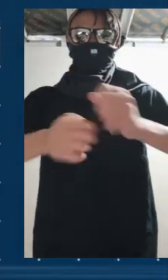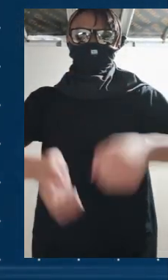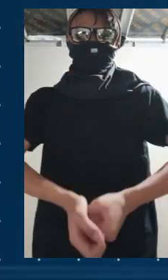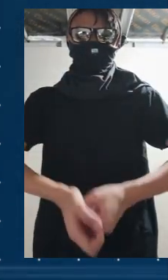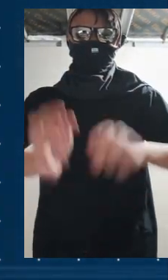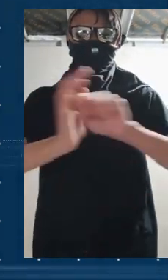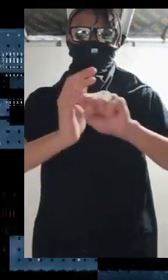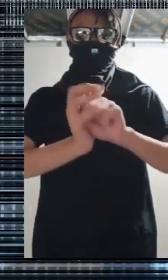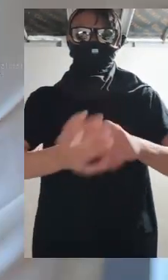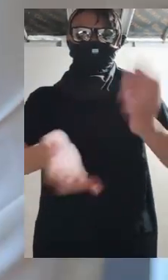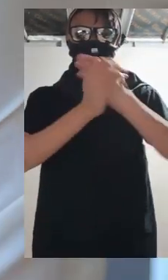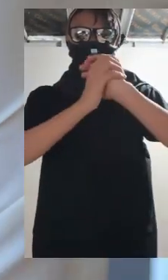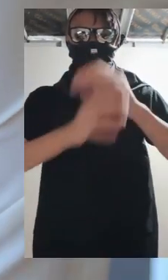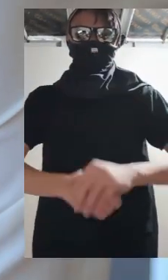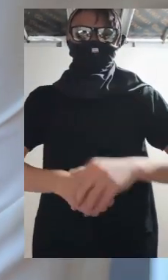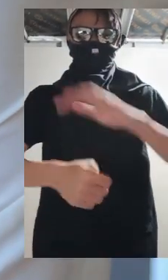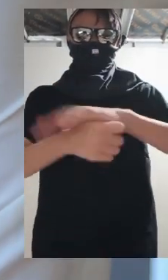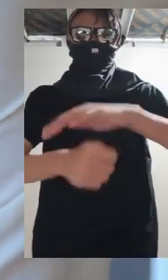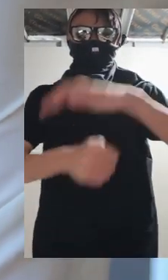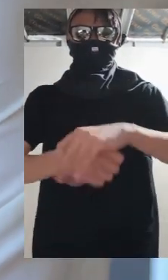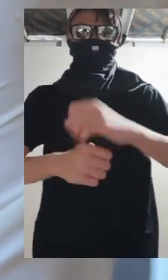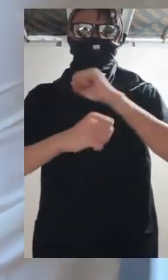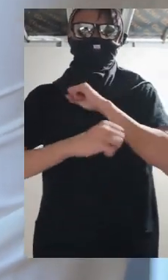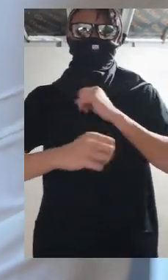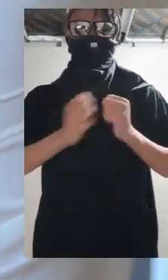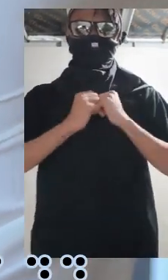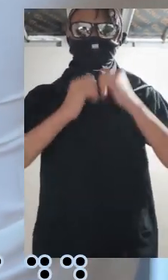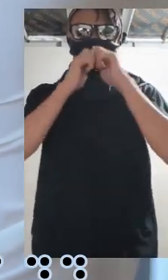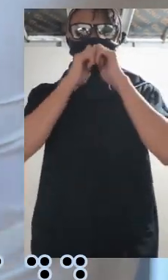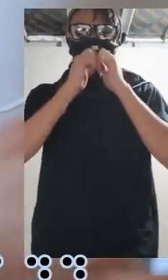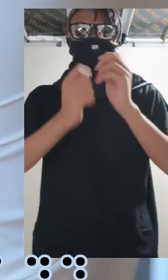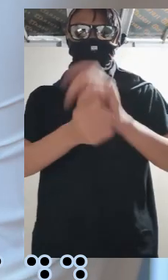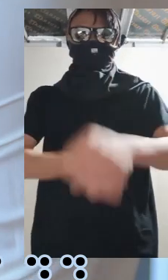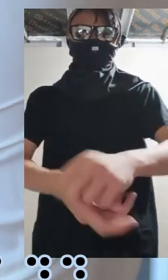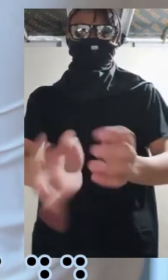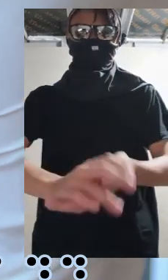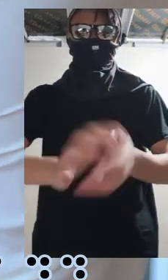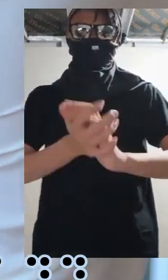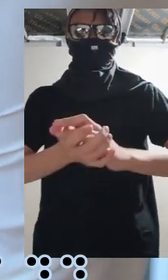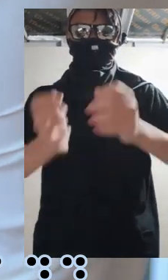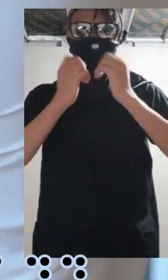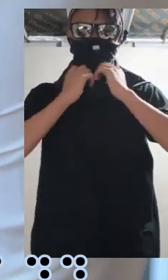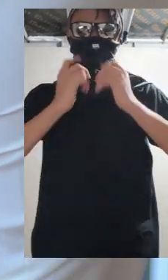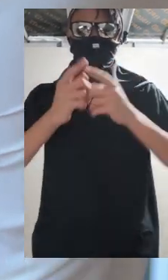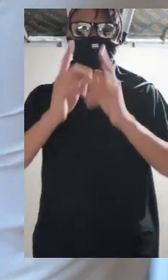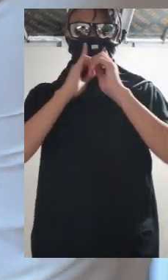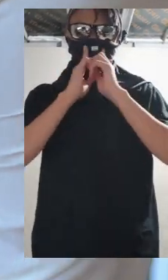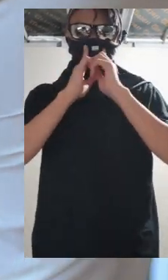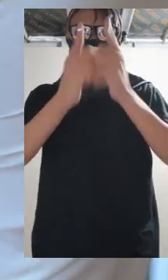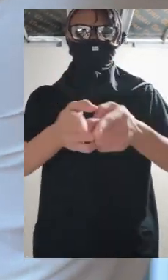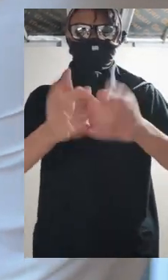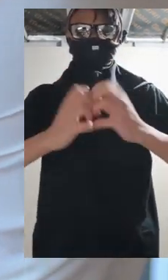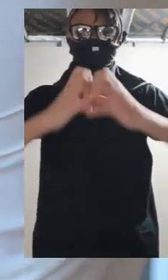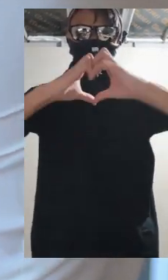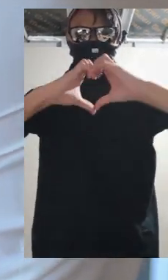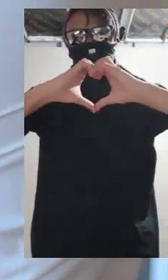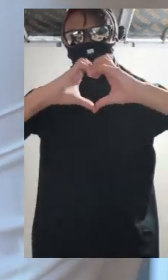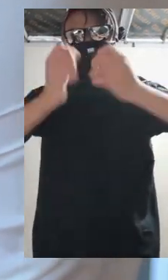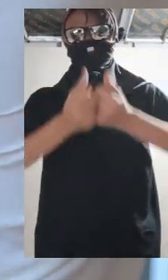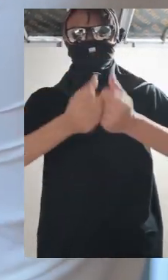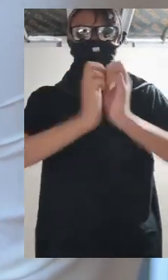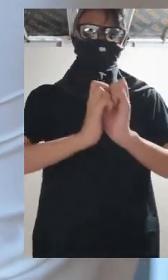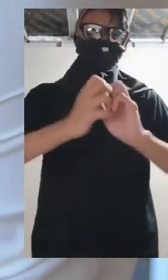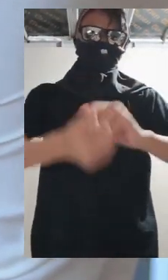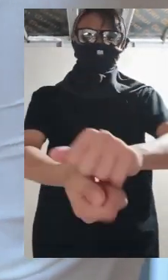and mitigation. Risk management helps organizations identify possible risks or threats and take steps to reduce their impact.